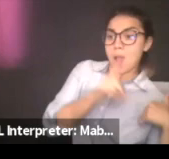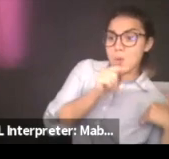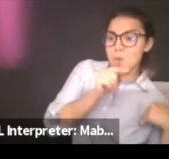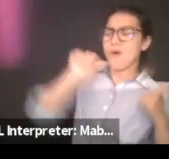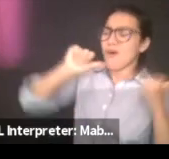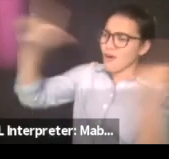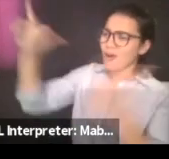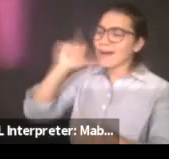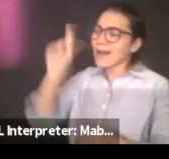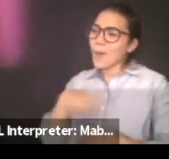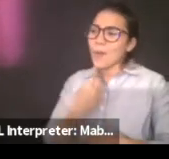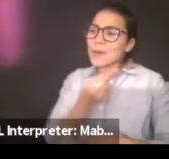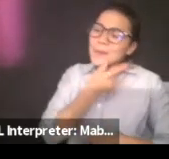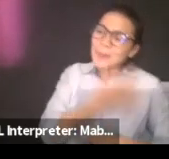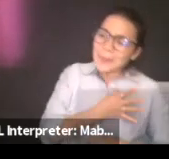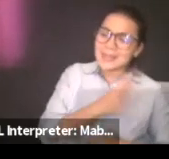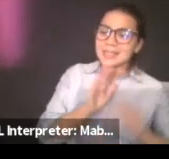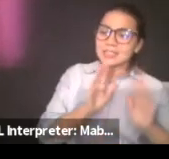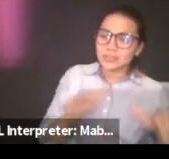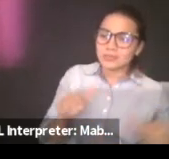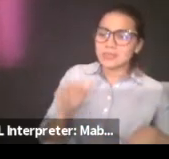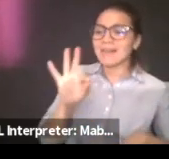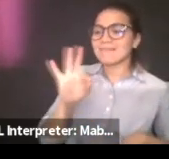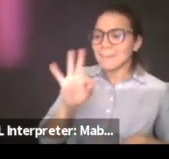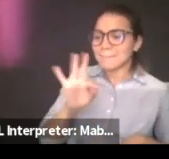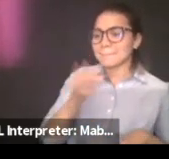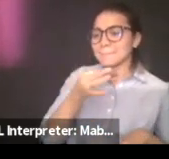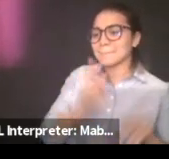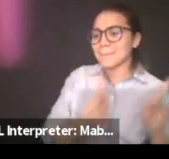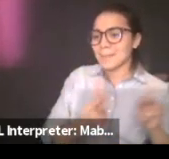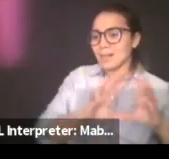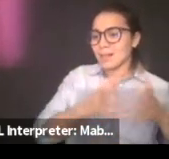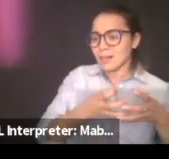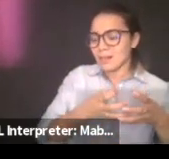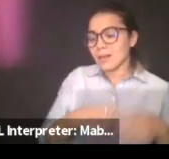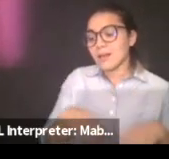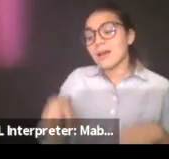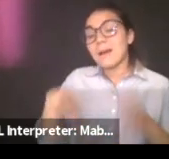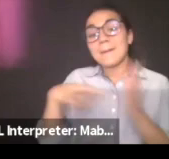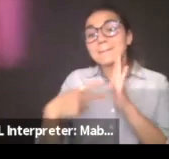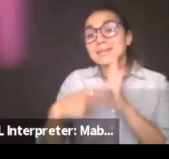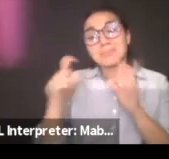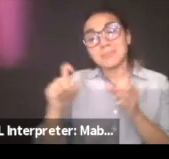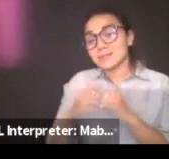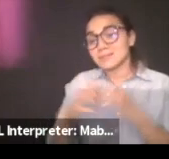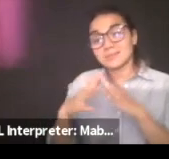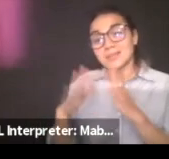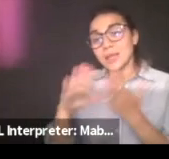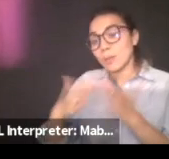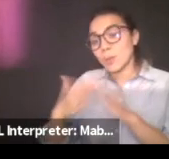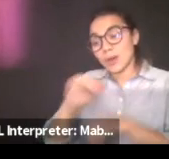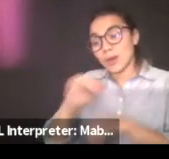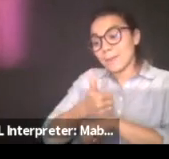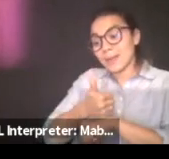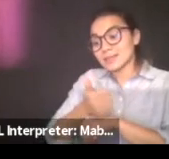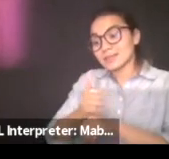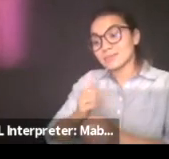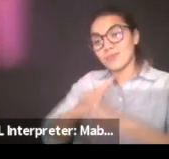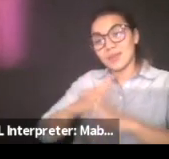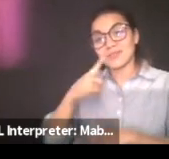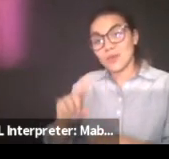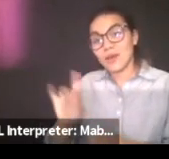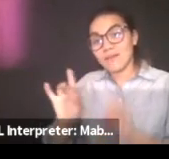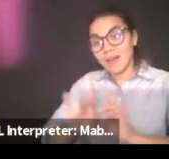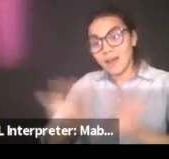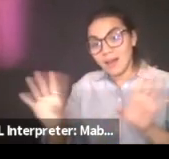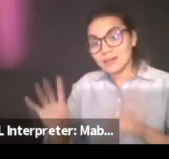have survived, like ourselves, means creating community-based prevention and responses to violence. Responses that do not